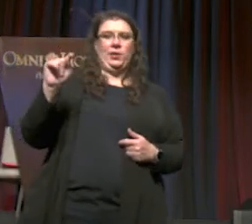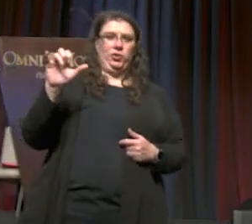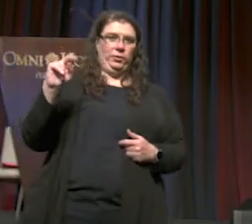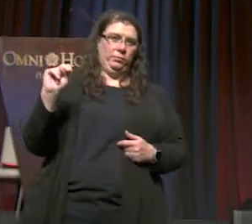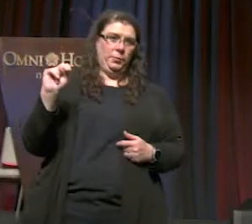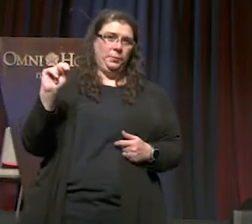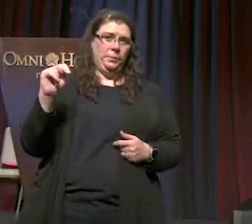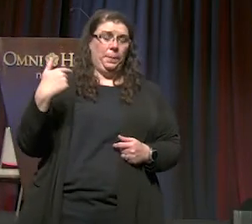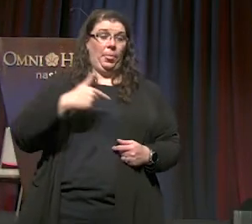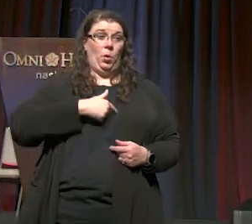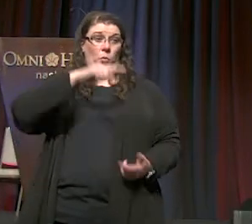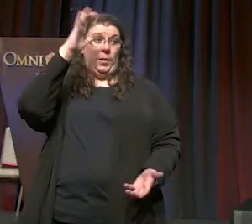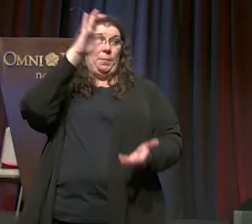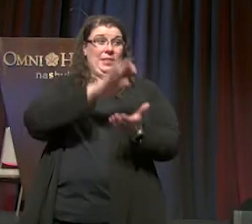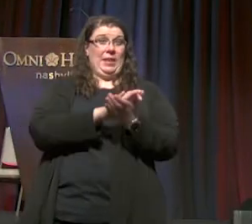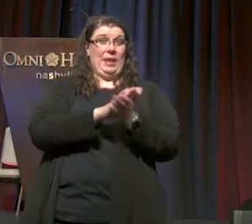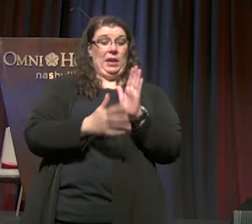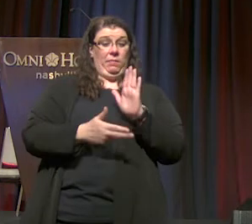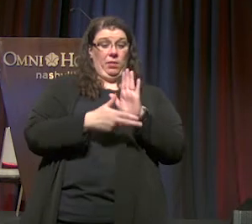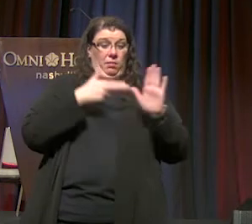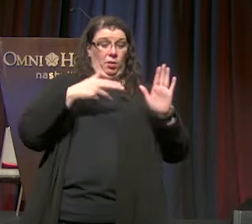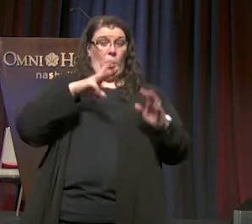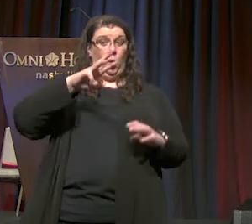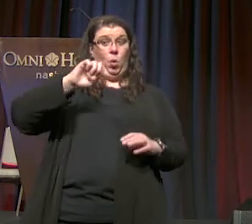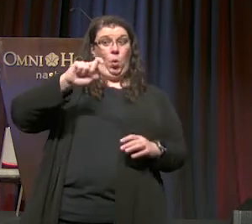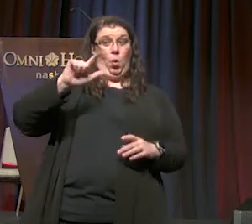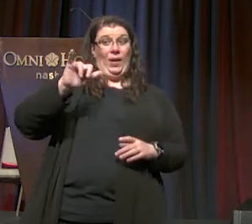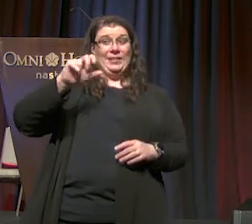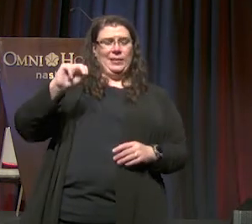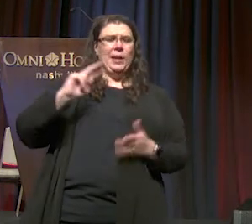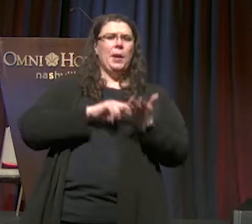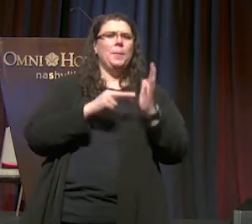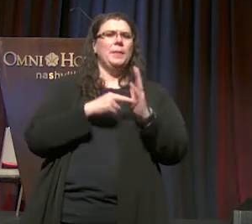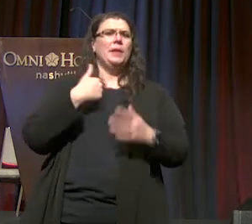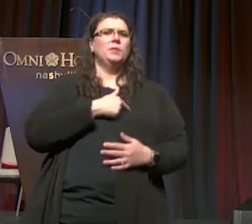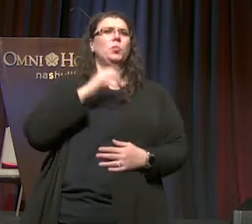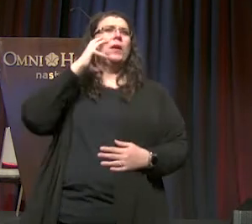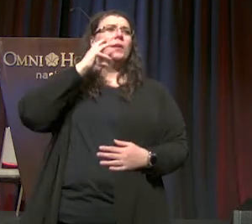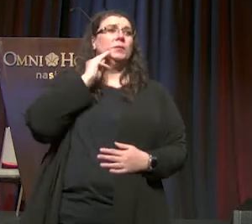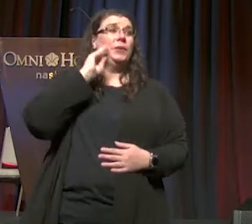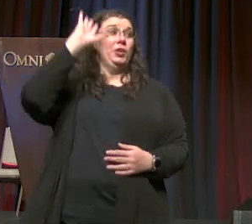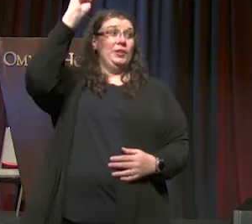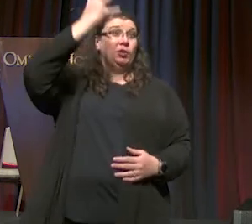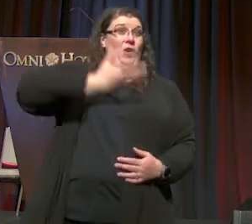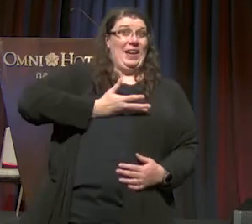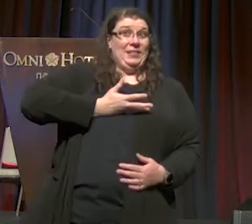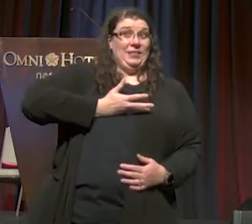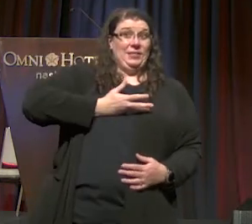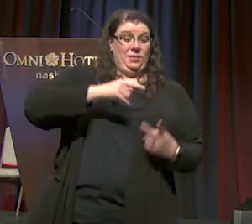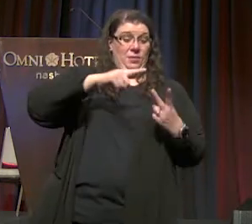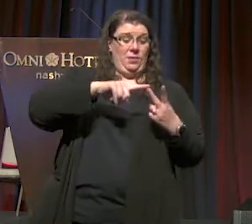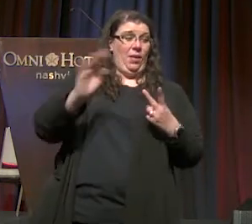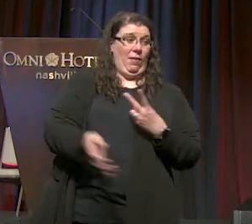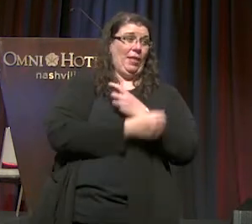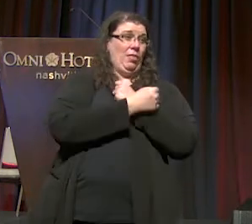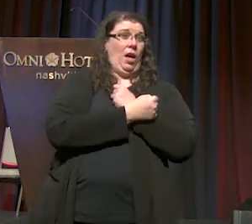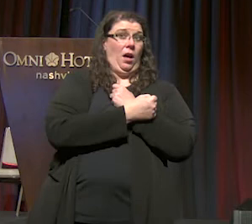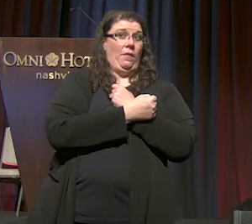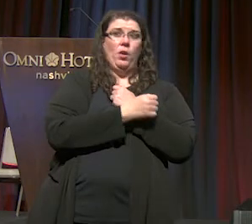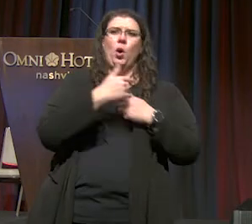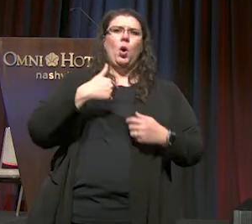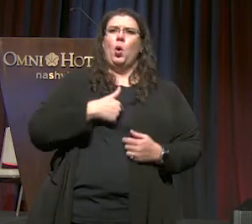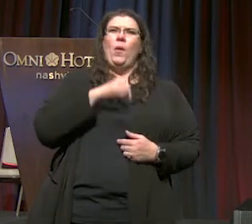being Wesleyan means that we extend grace and love to all. We need to work for a